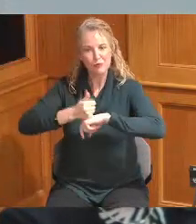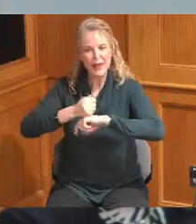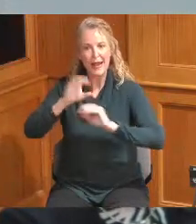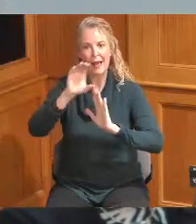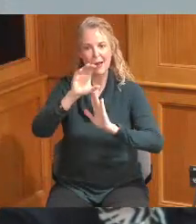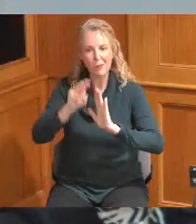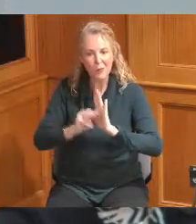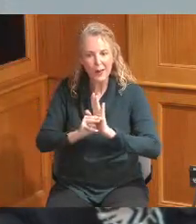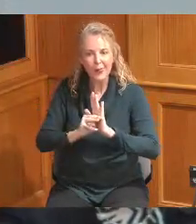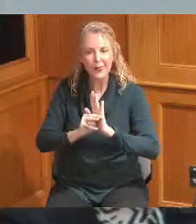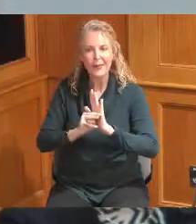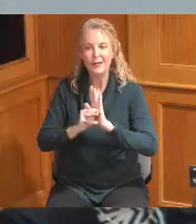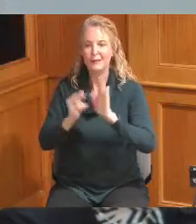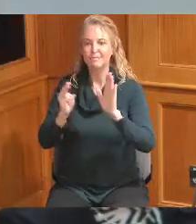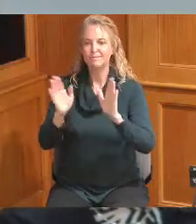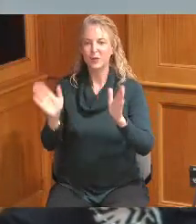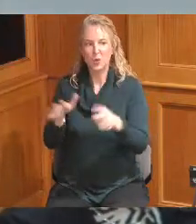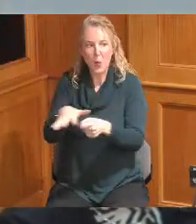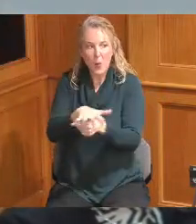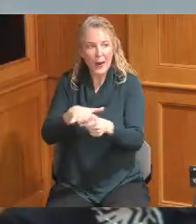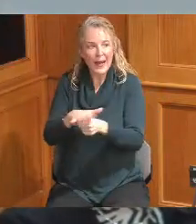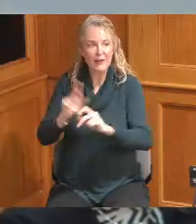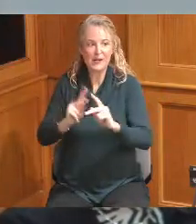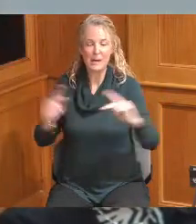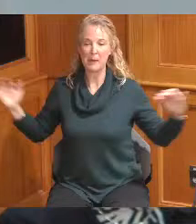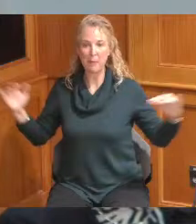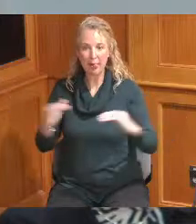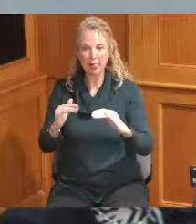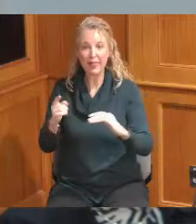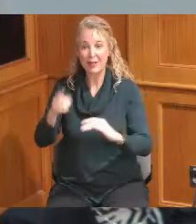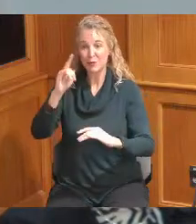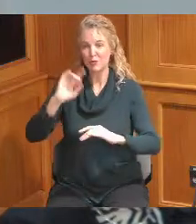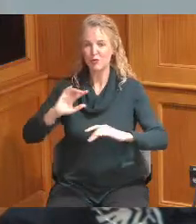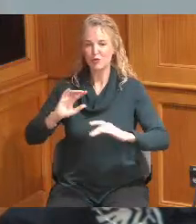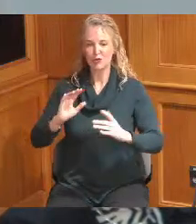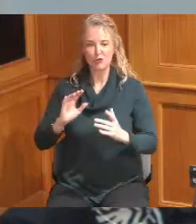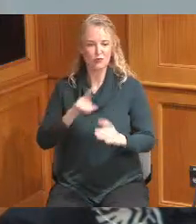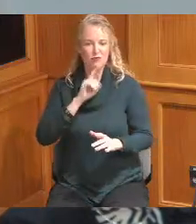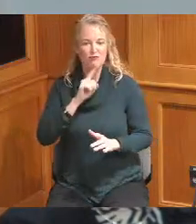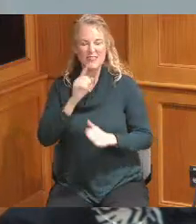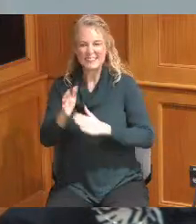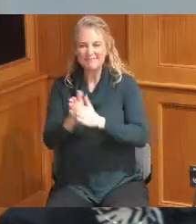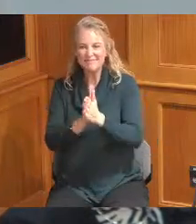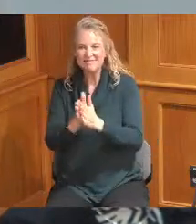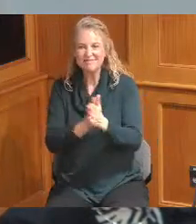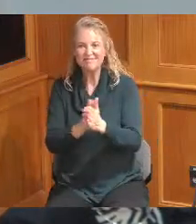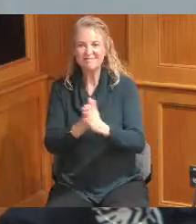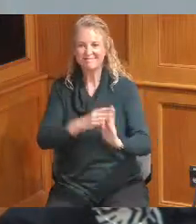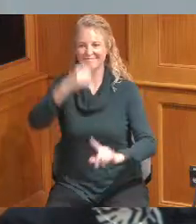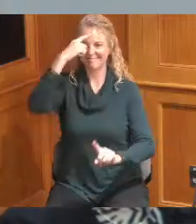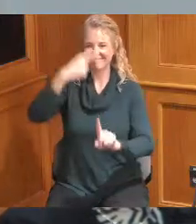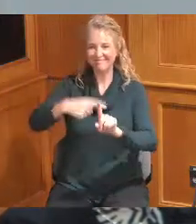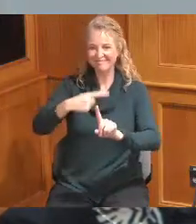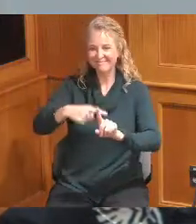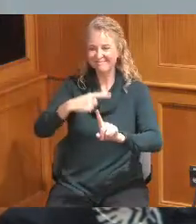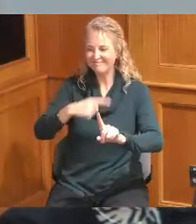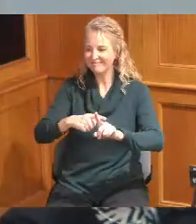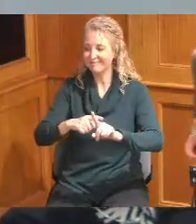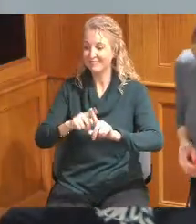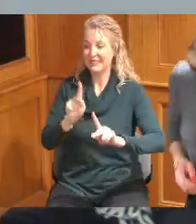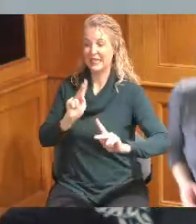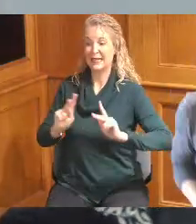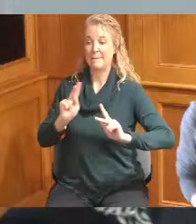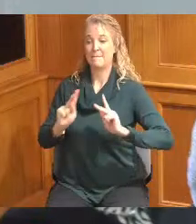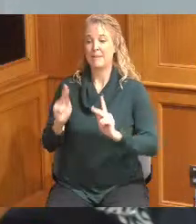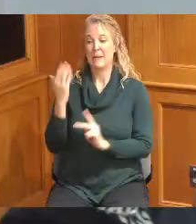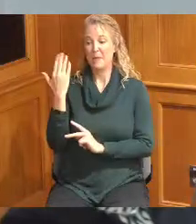brought folks in to your space, and created this energy and optimism for people that had not